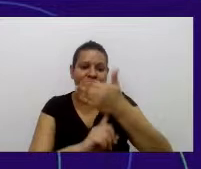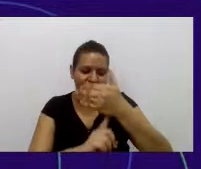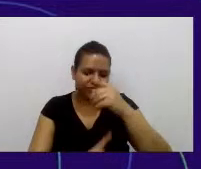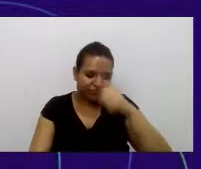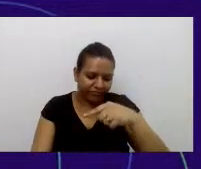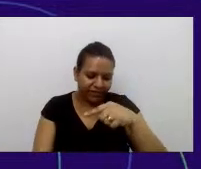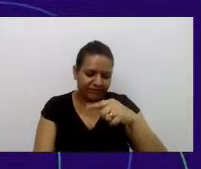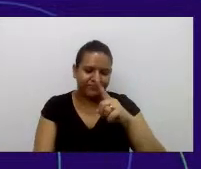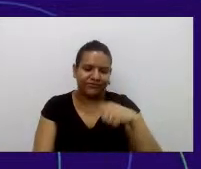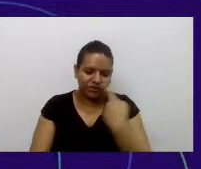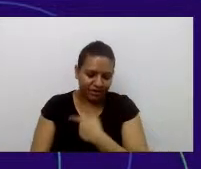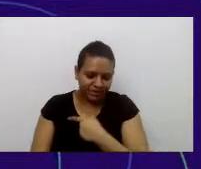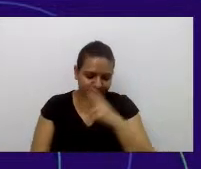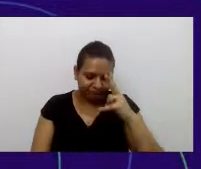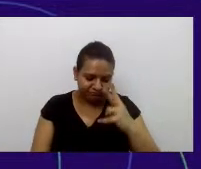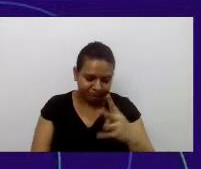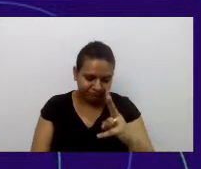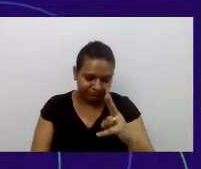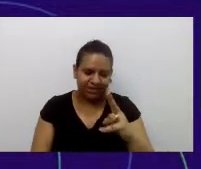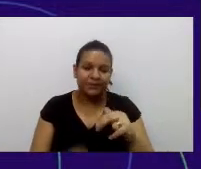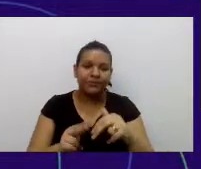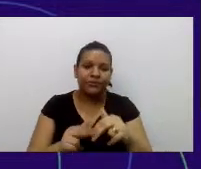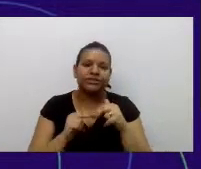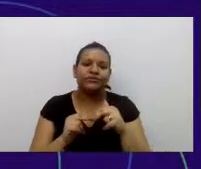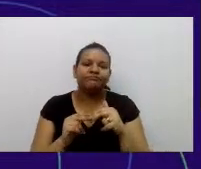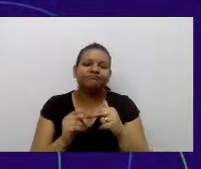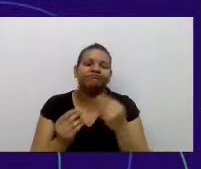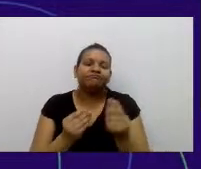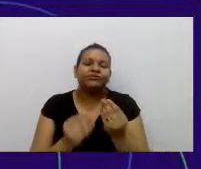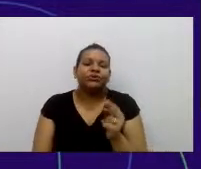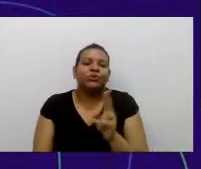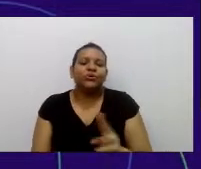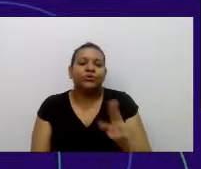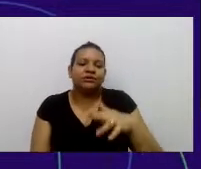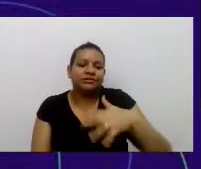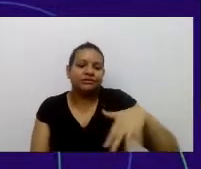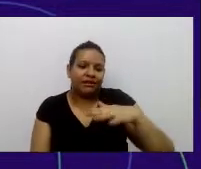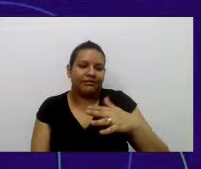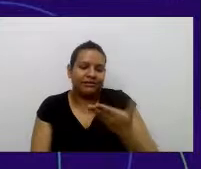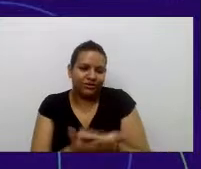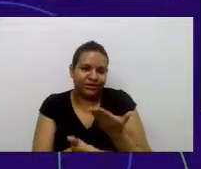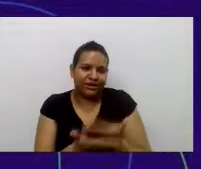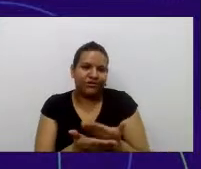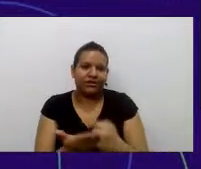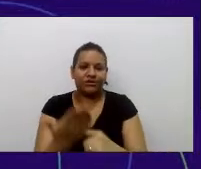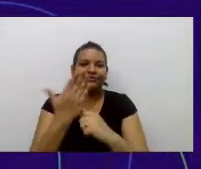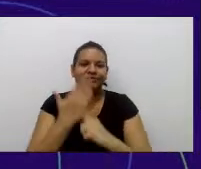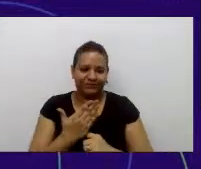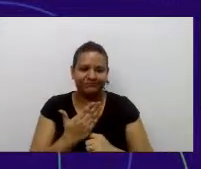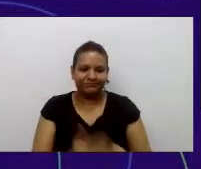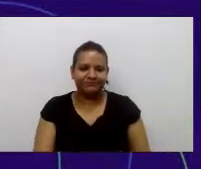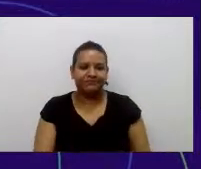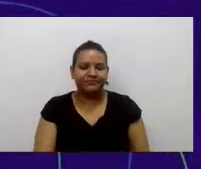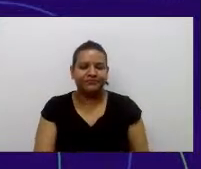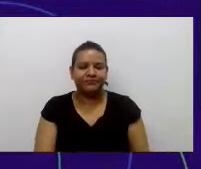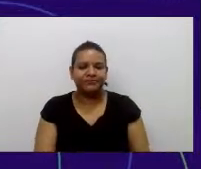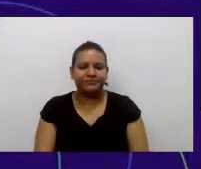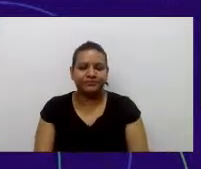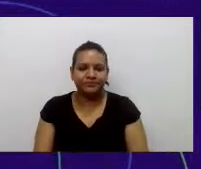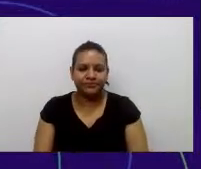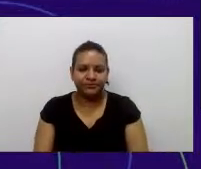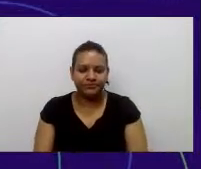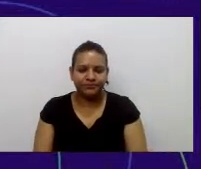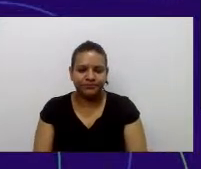our advantage in the classroom. Exactly. All right. So to sort of focus this just a bit